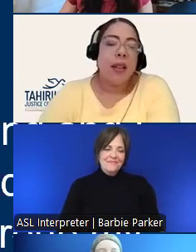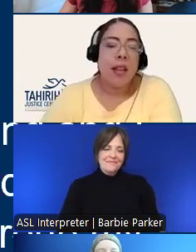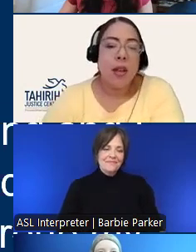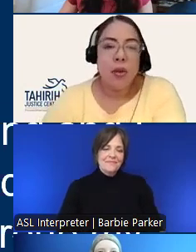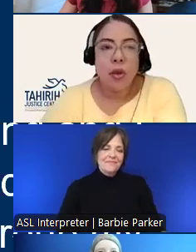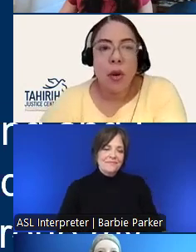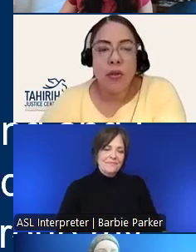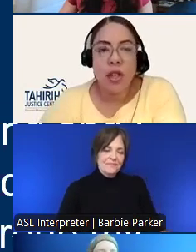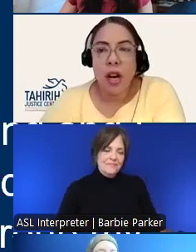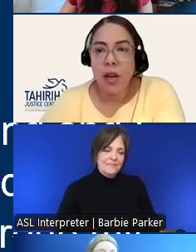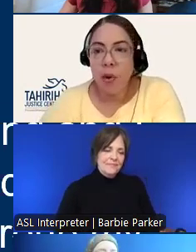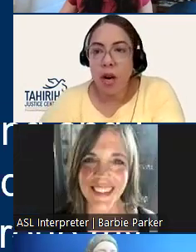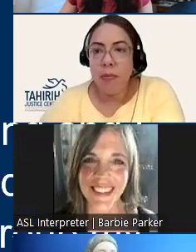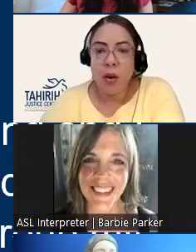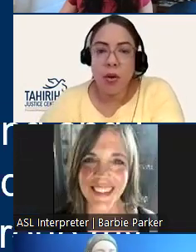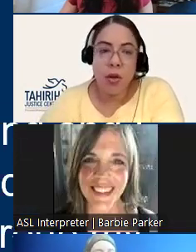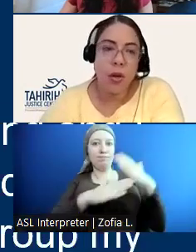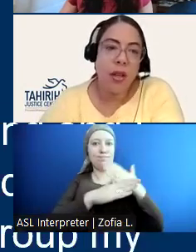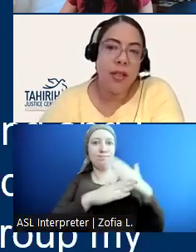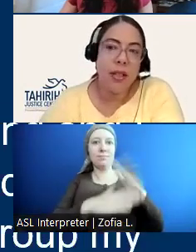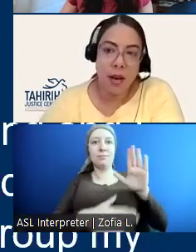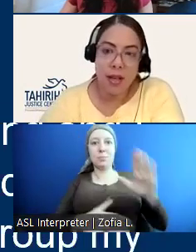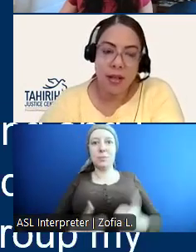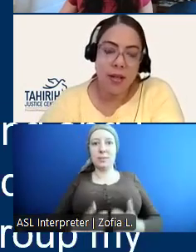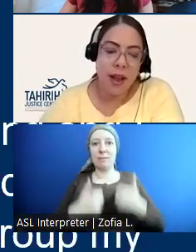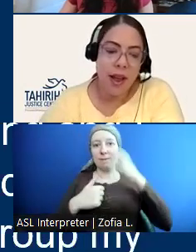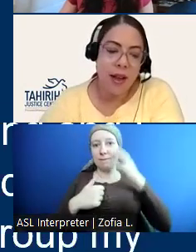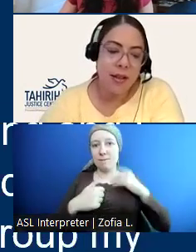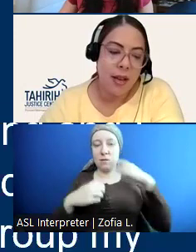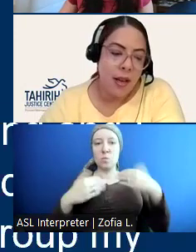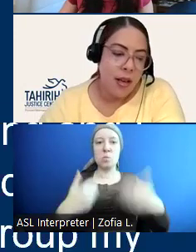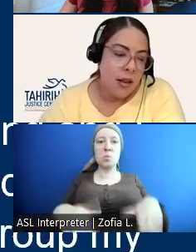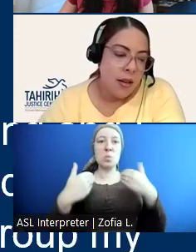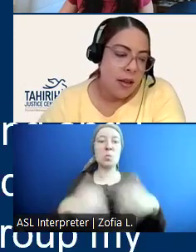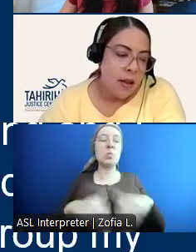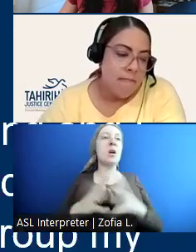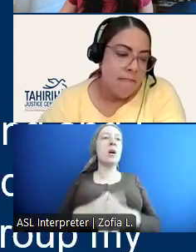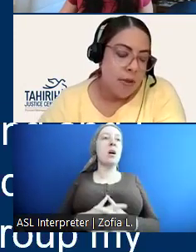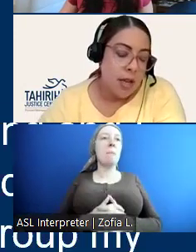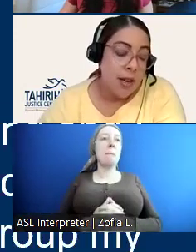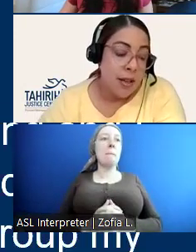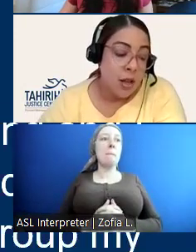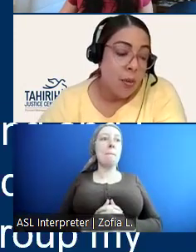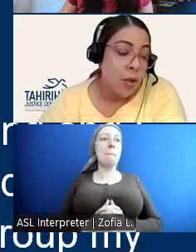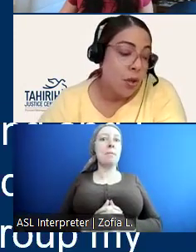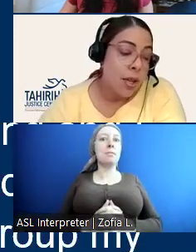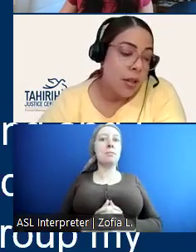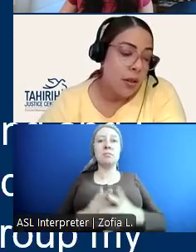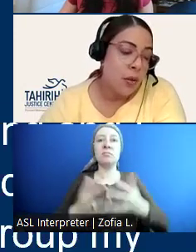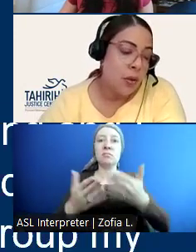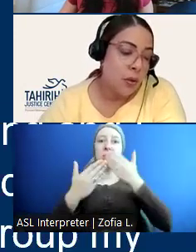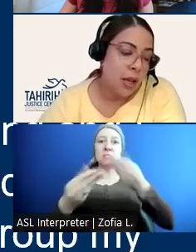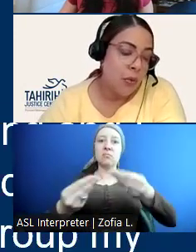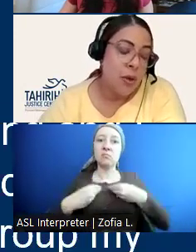Sara, thank you so much for sharing more about your lived experience and giving us an opportunity